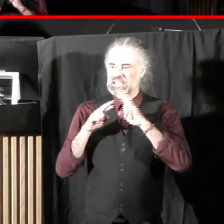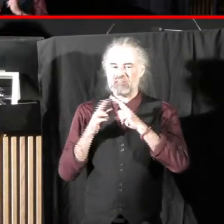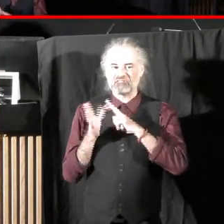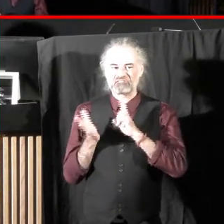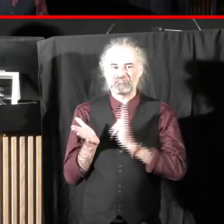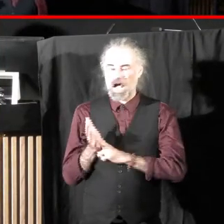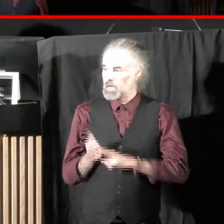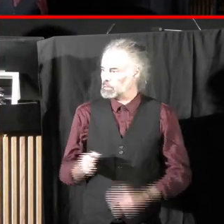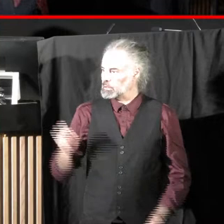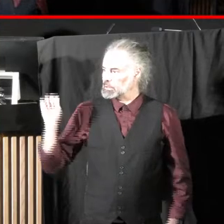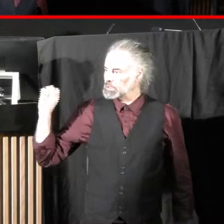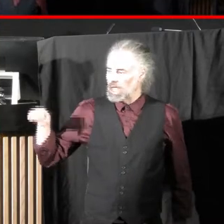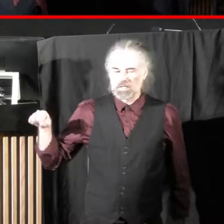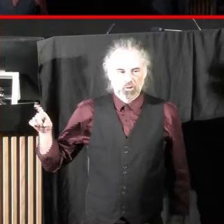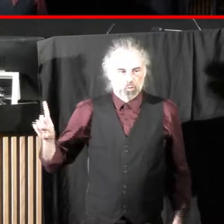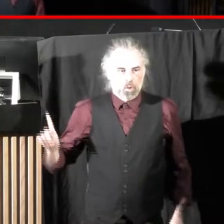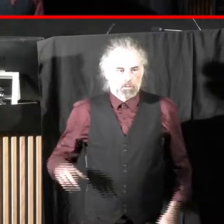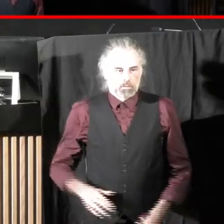Yeah?